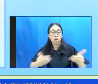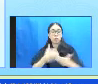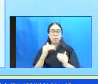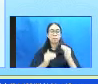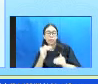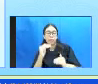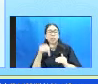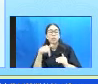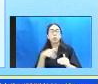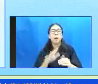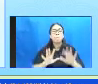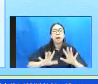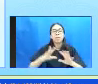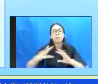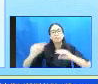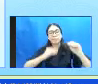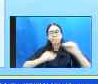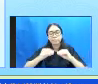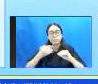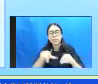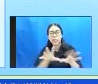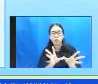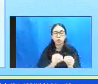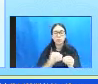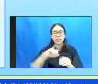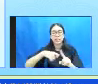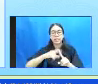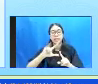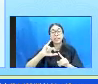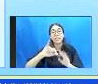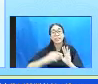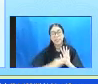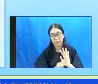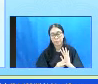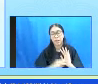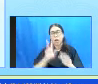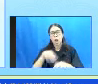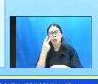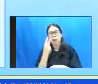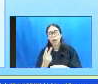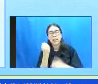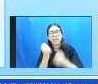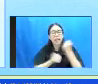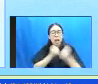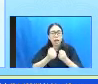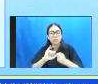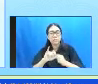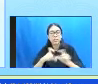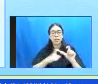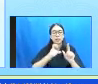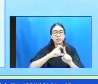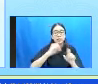Building on historical movements such as sustainable development and also environmental justice. Inclusive climate